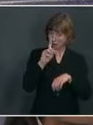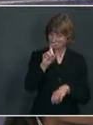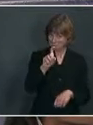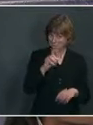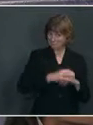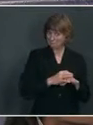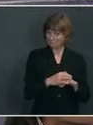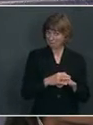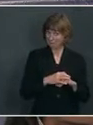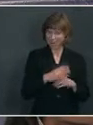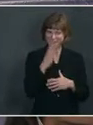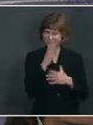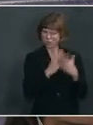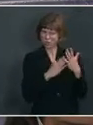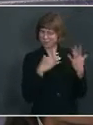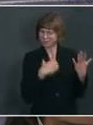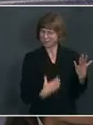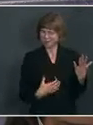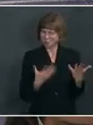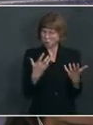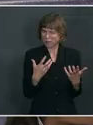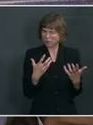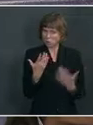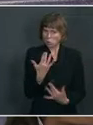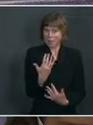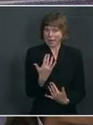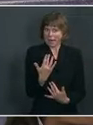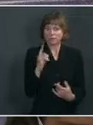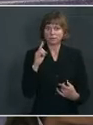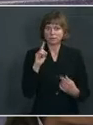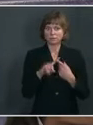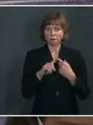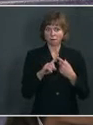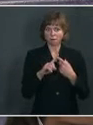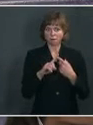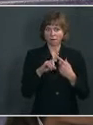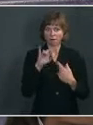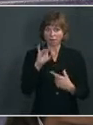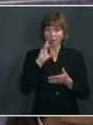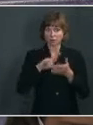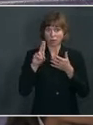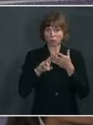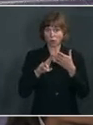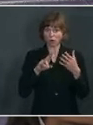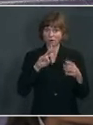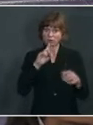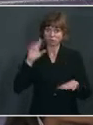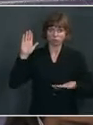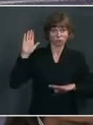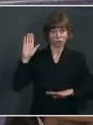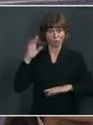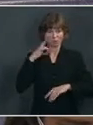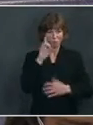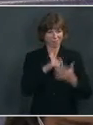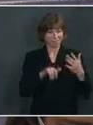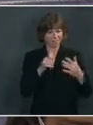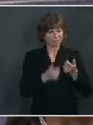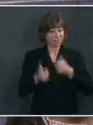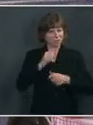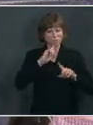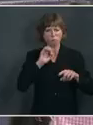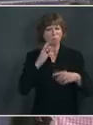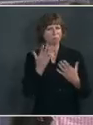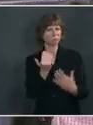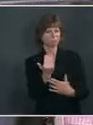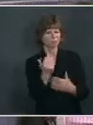some desire to wait until the secretary is confirmed for the executive orders, or can you give us shed some more light on